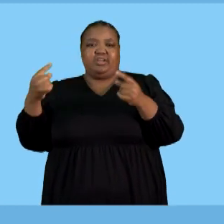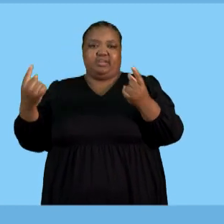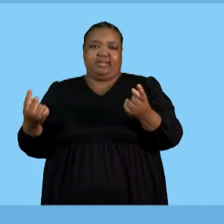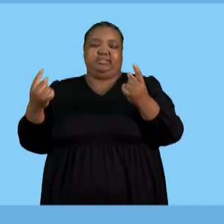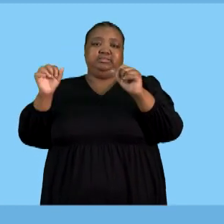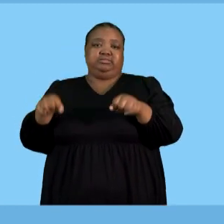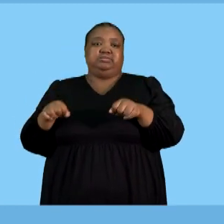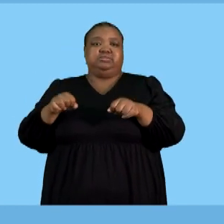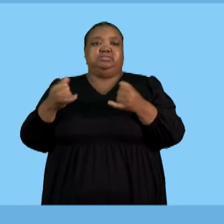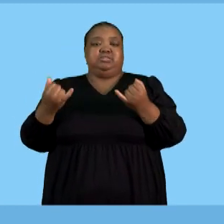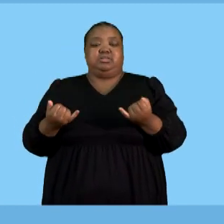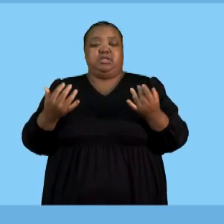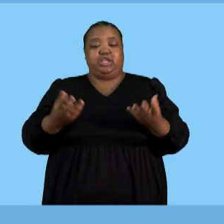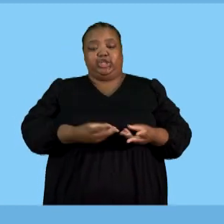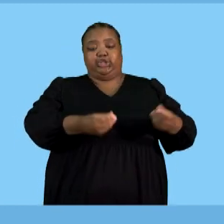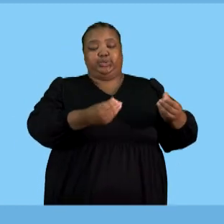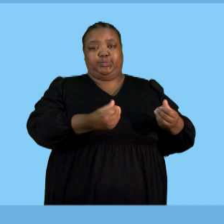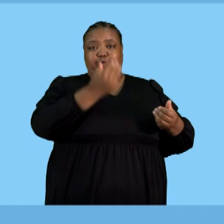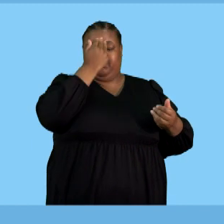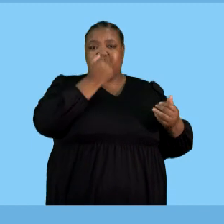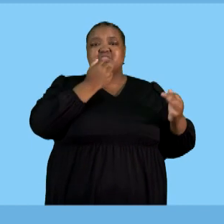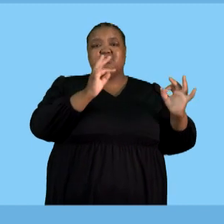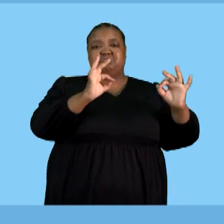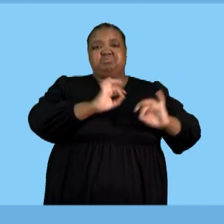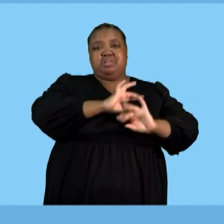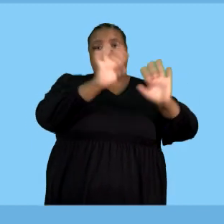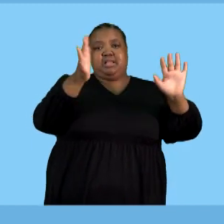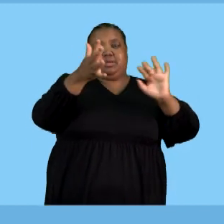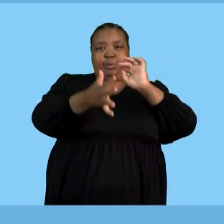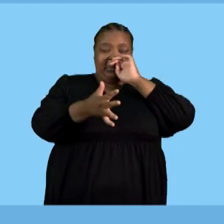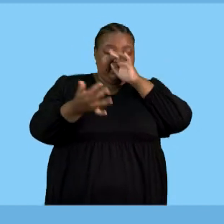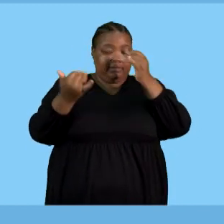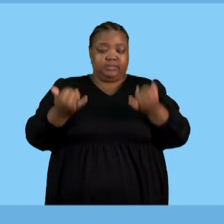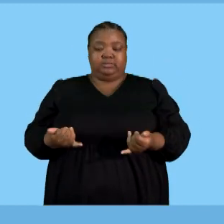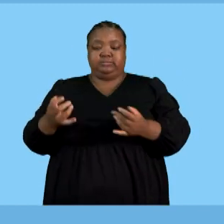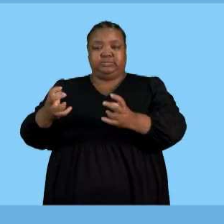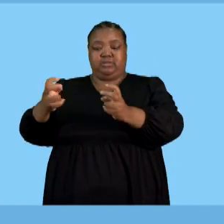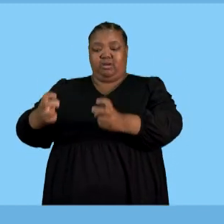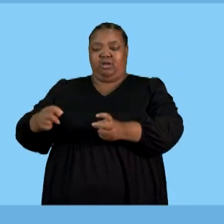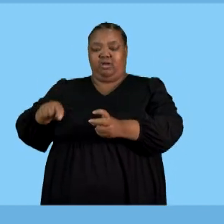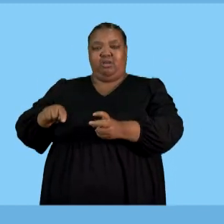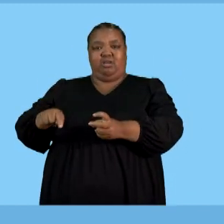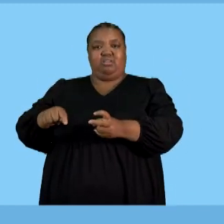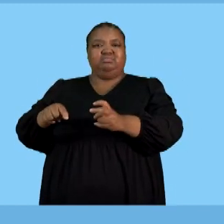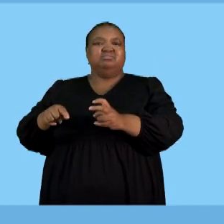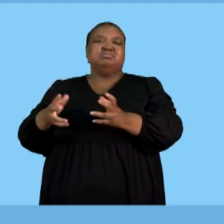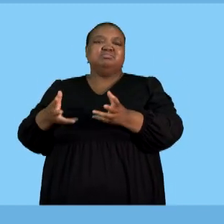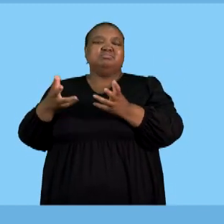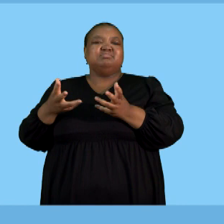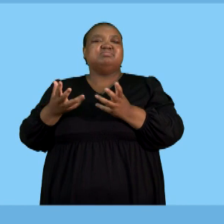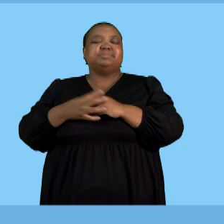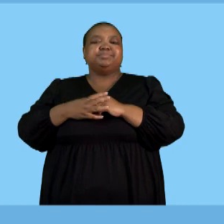a clear picture that we are seeing from a smooth surface. So if it is now on a rough or irregular